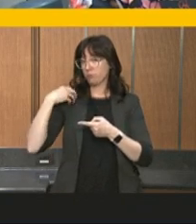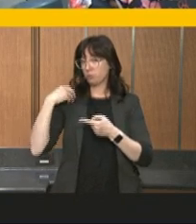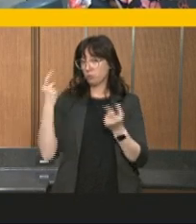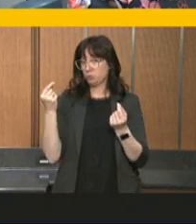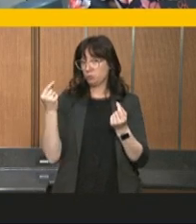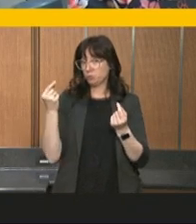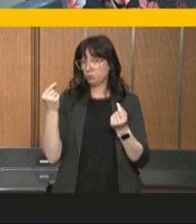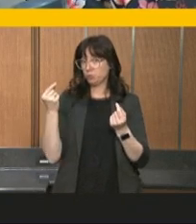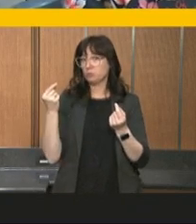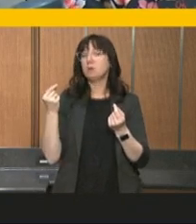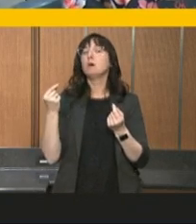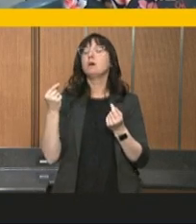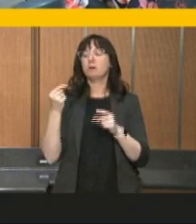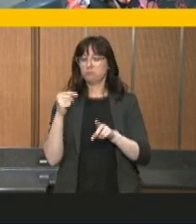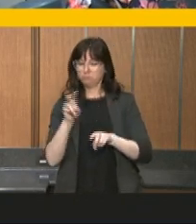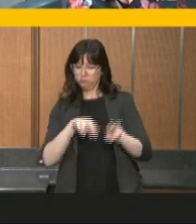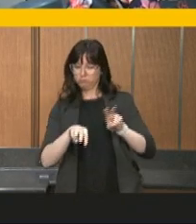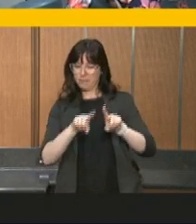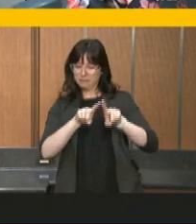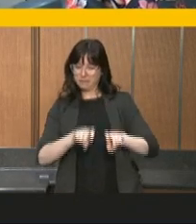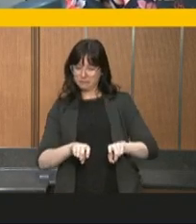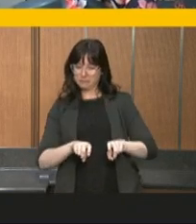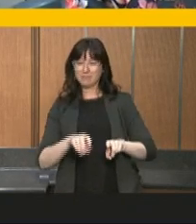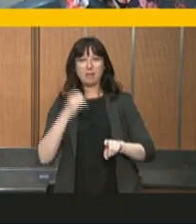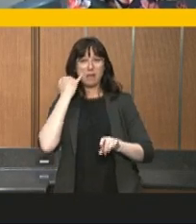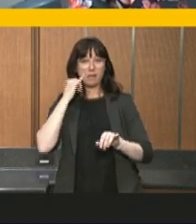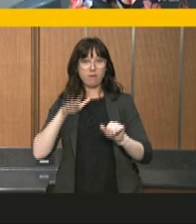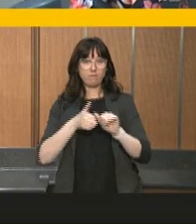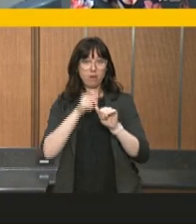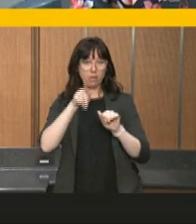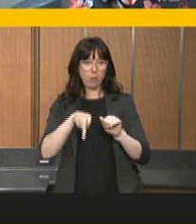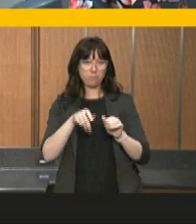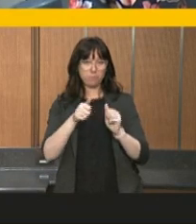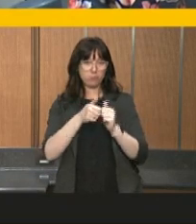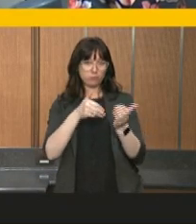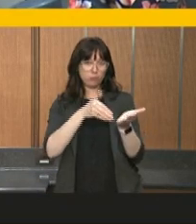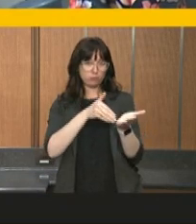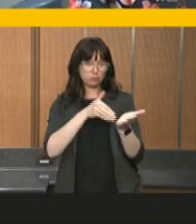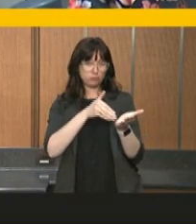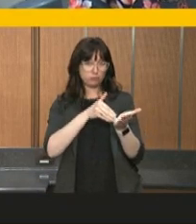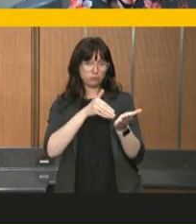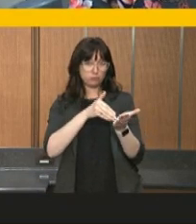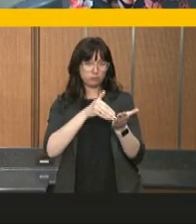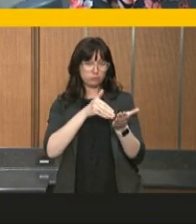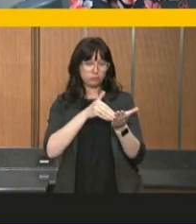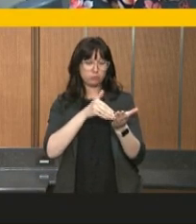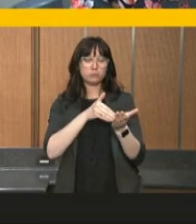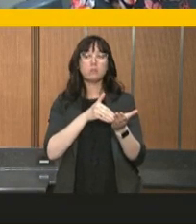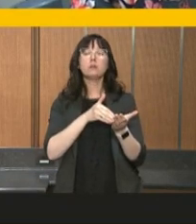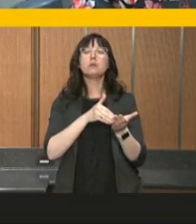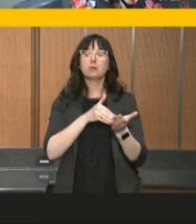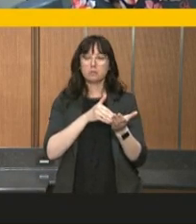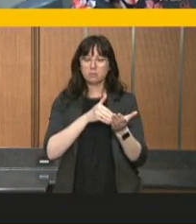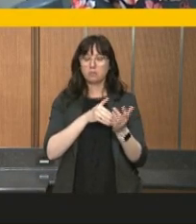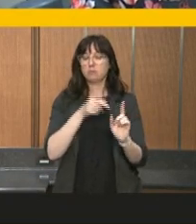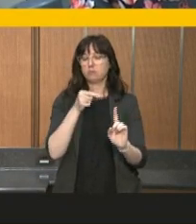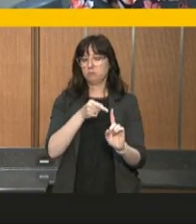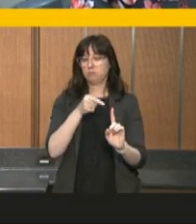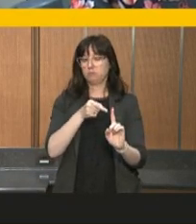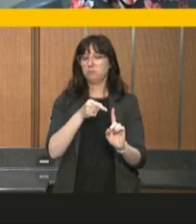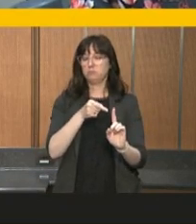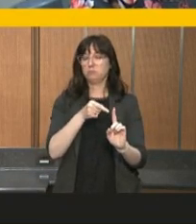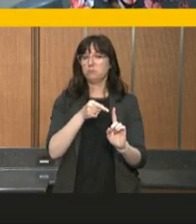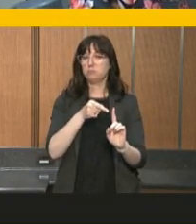will be tested. If they need medical follow-up, then that person will be